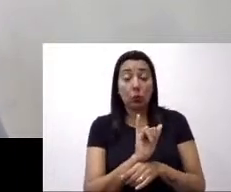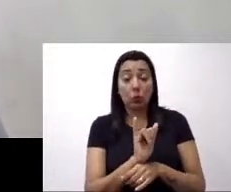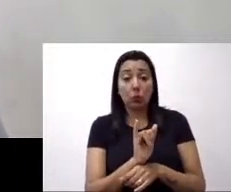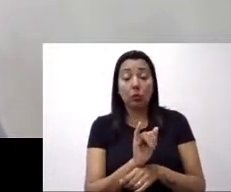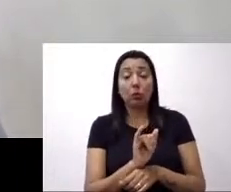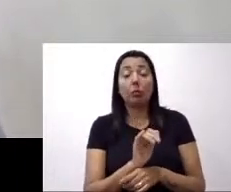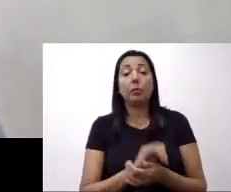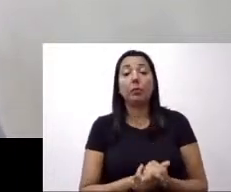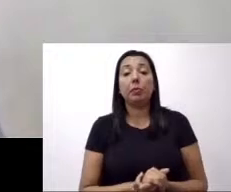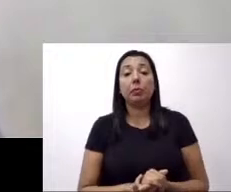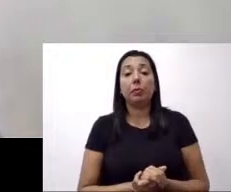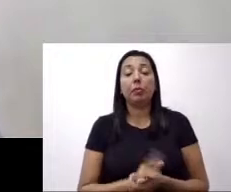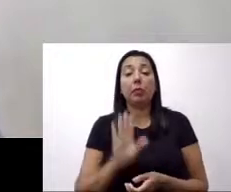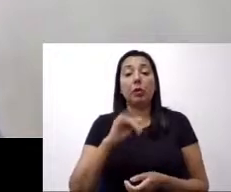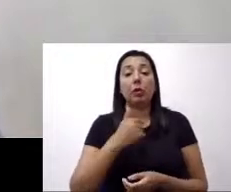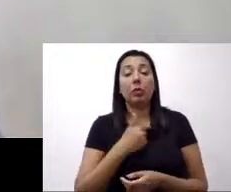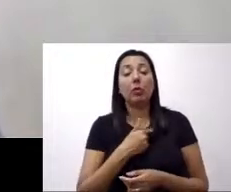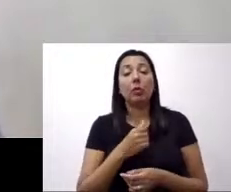to